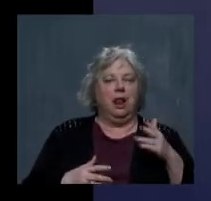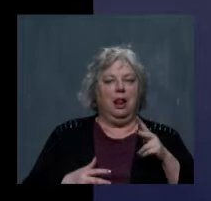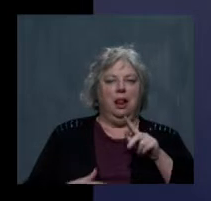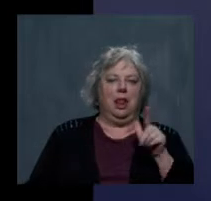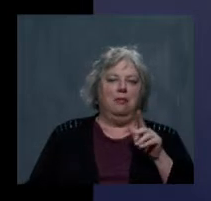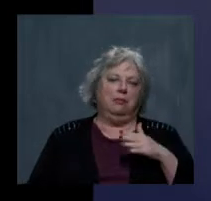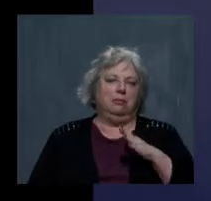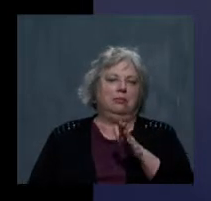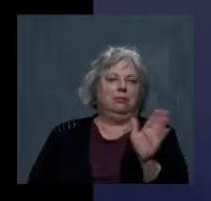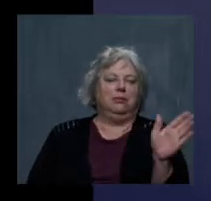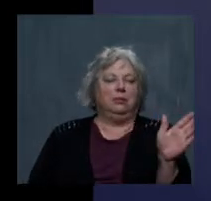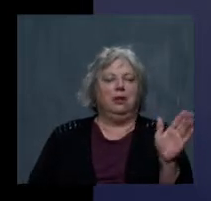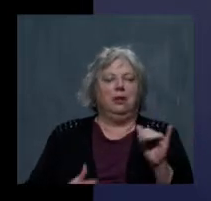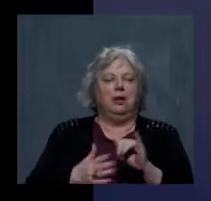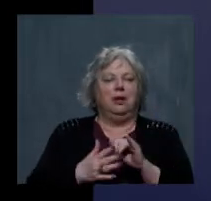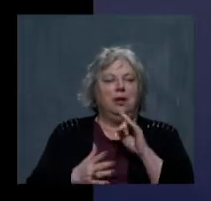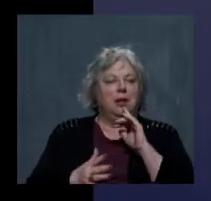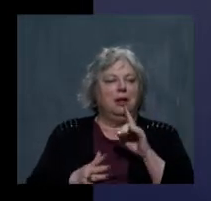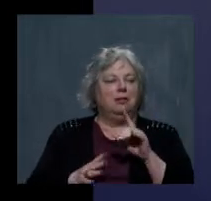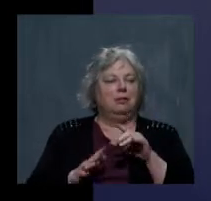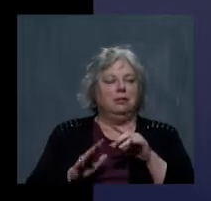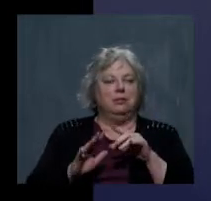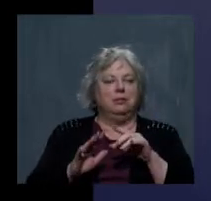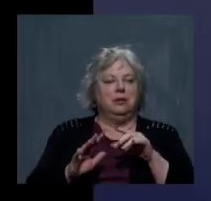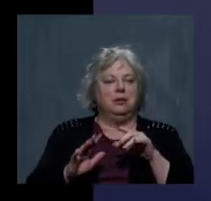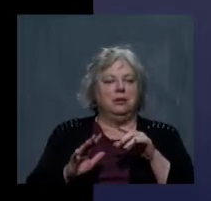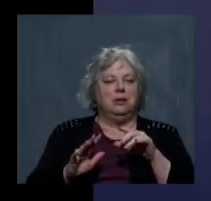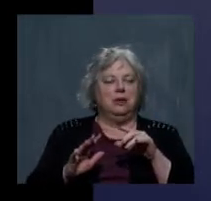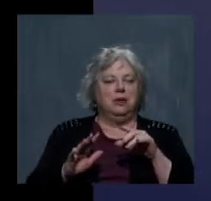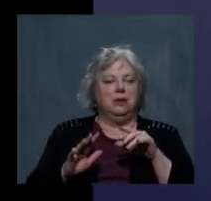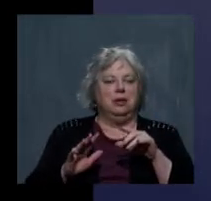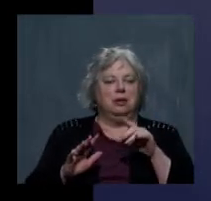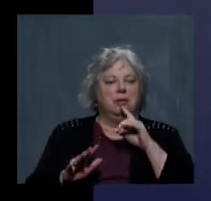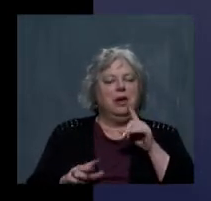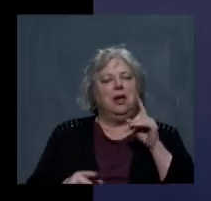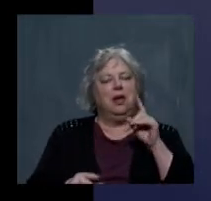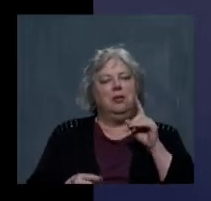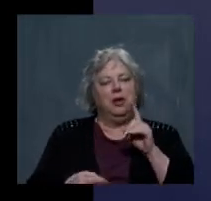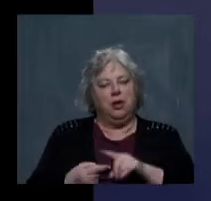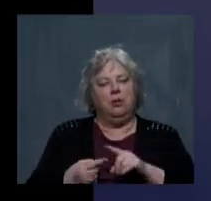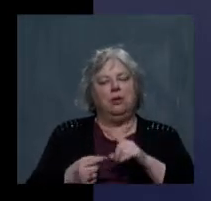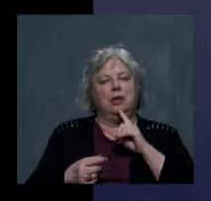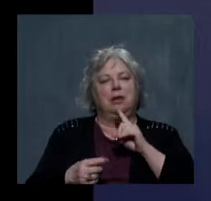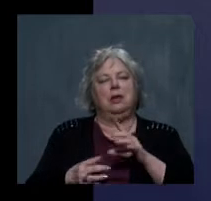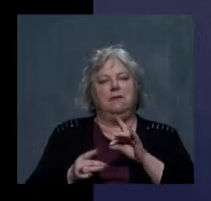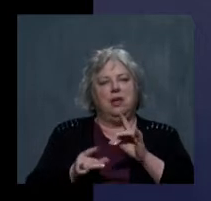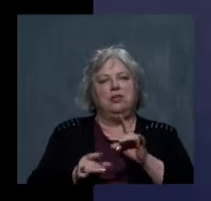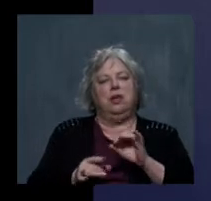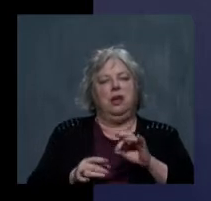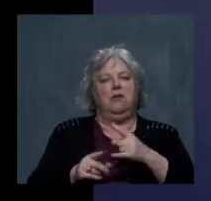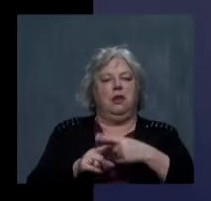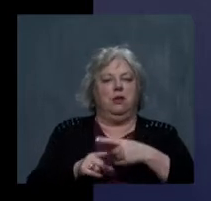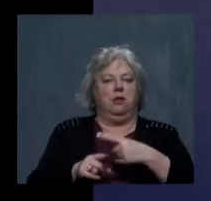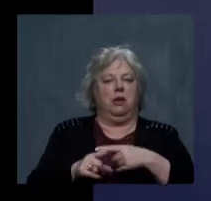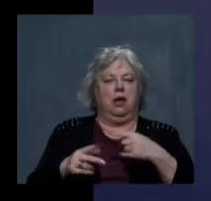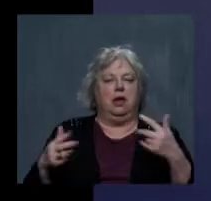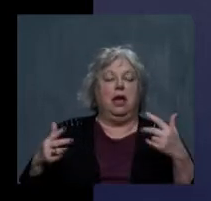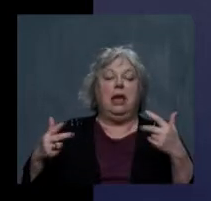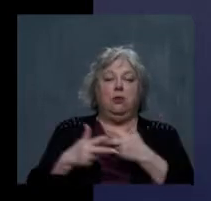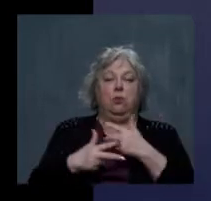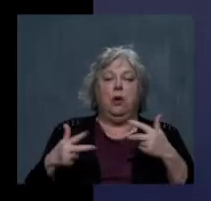are basically what kill the capacity of intersections. If you have through movements, they can occur at the same time. East-west can occur at the same